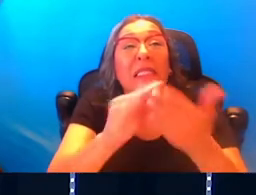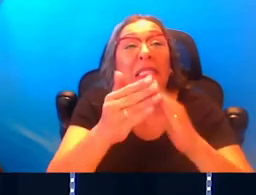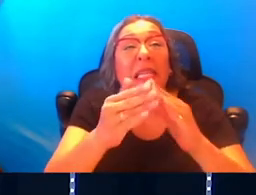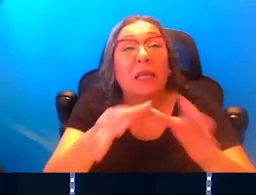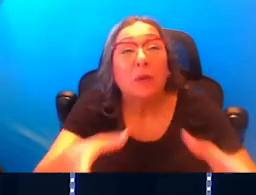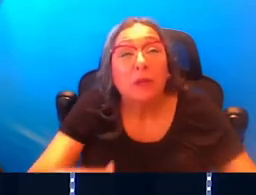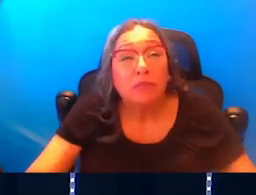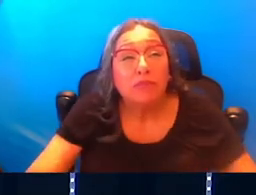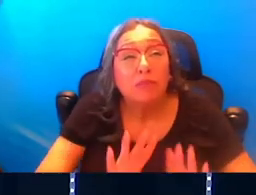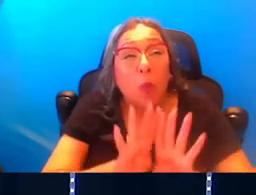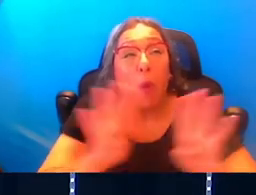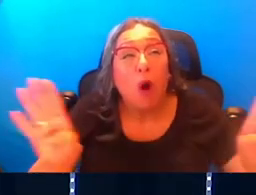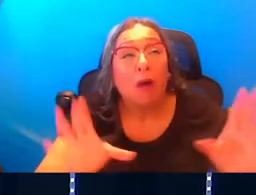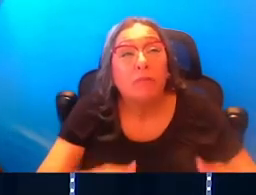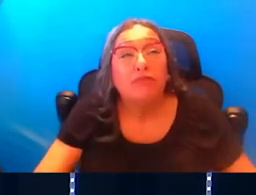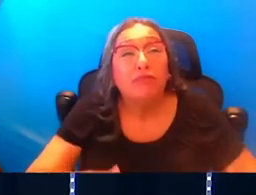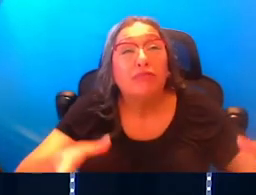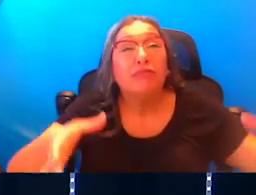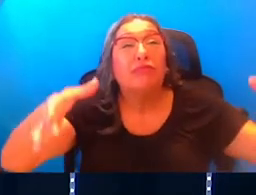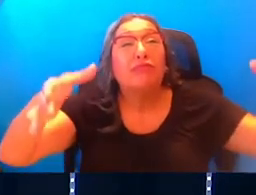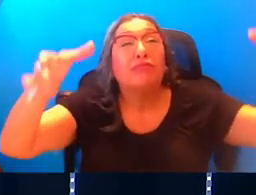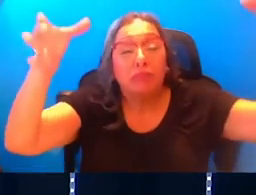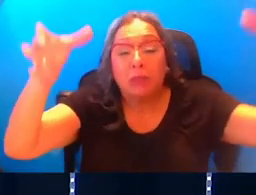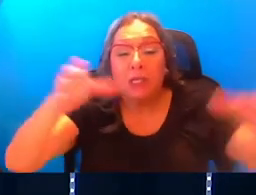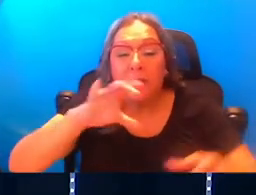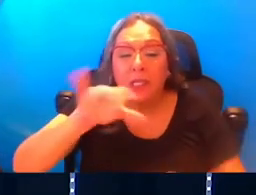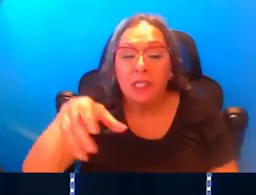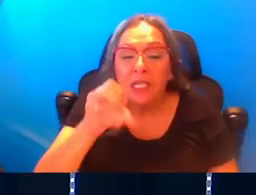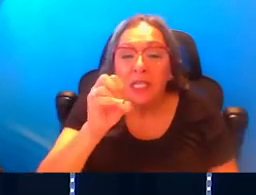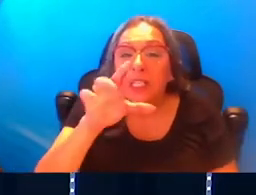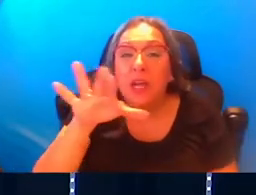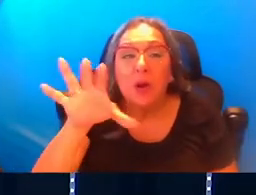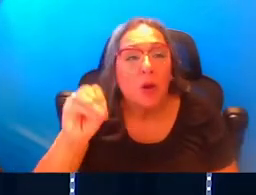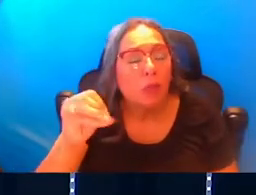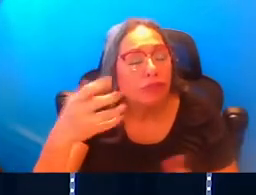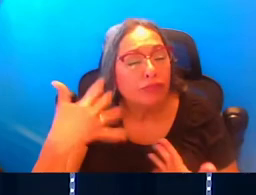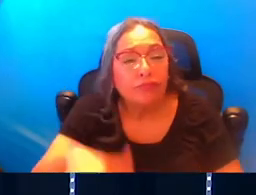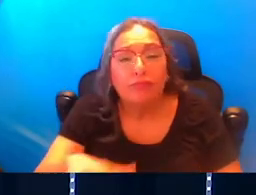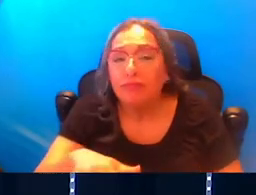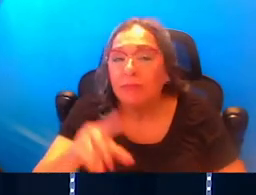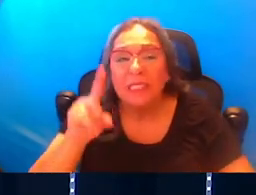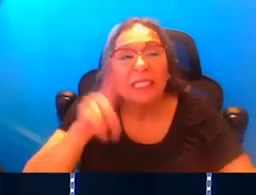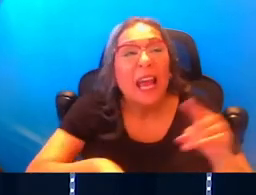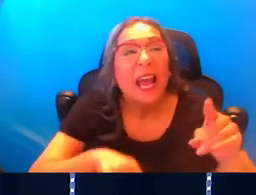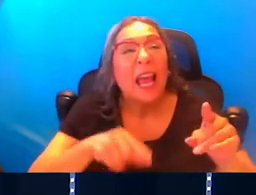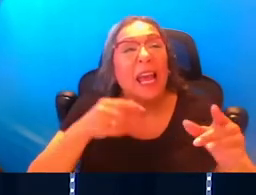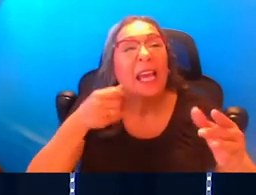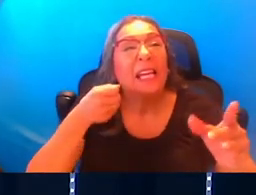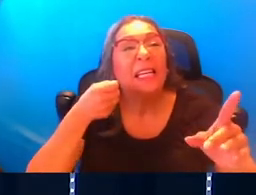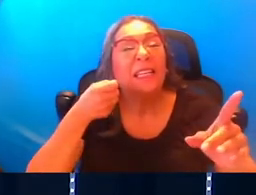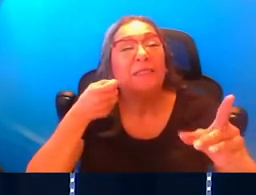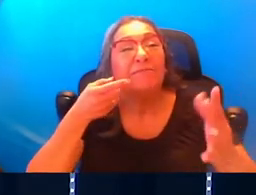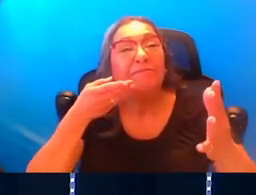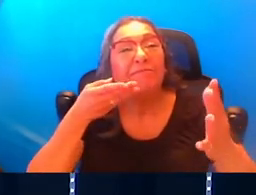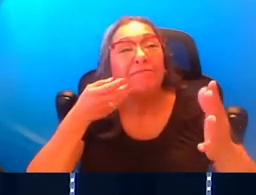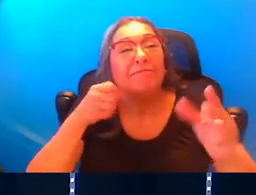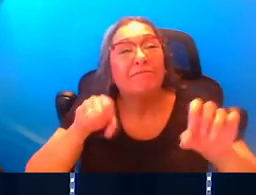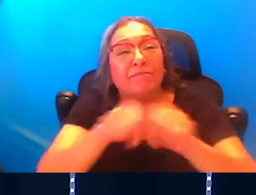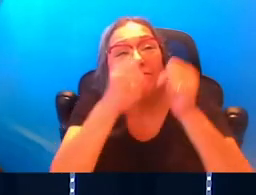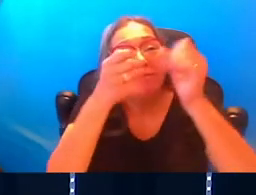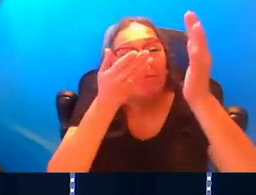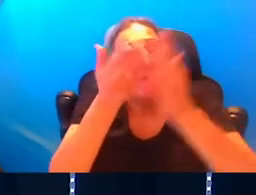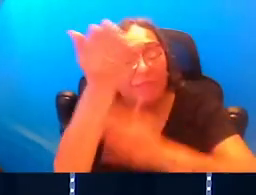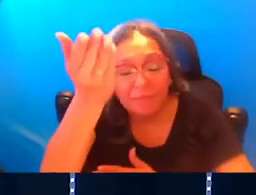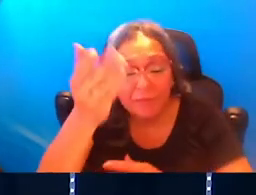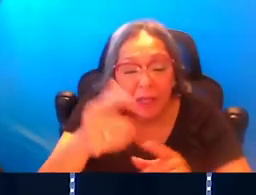as impenetrable. It militarily, it's a huge challenge. And so Joshua, before they fight the battle, he sends two